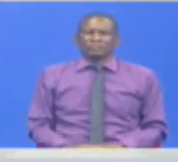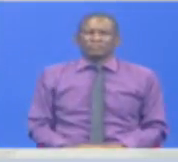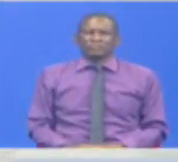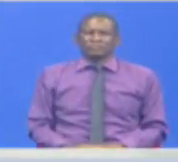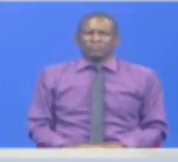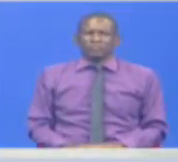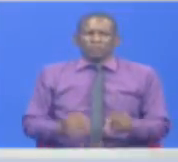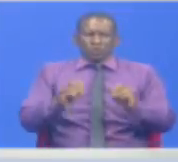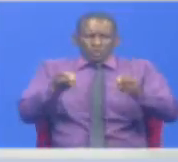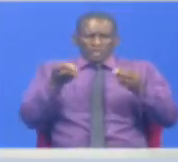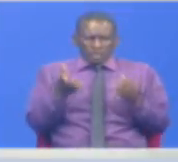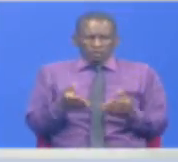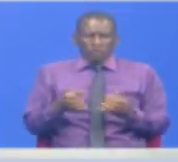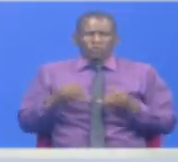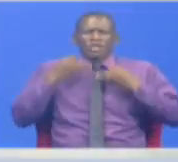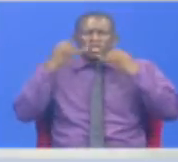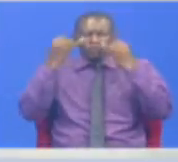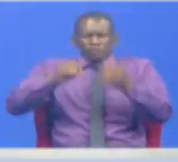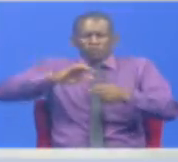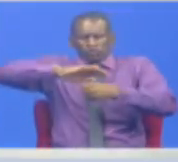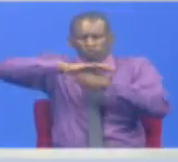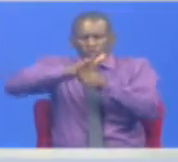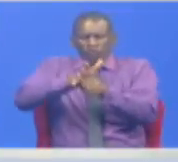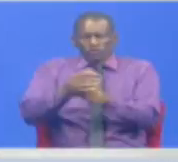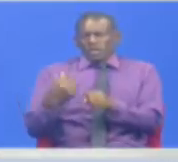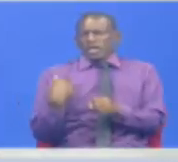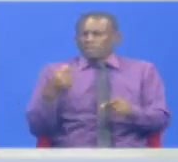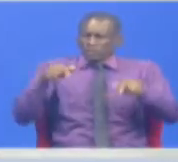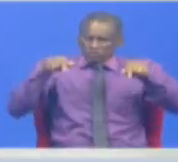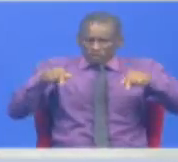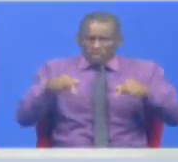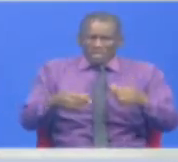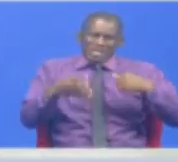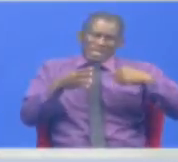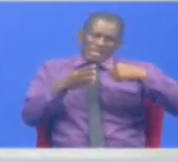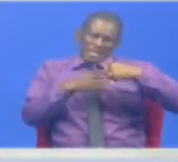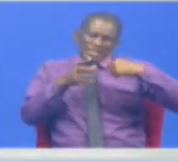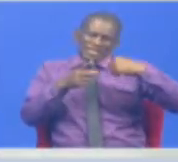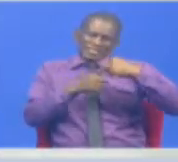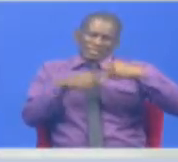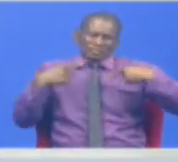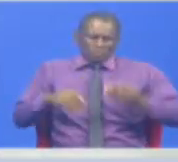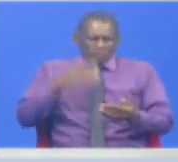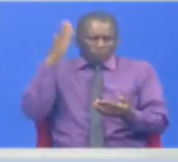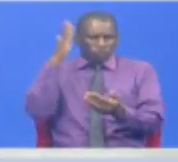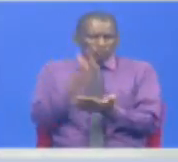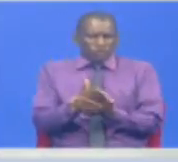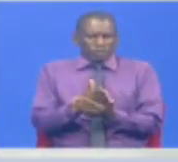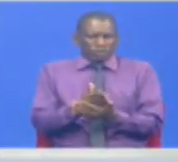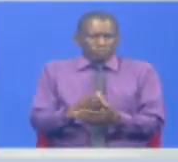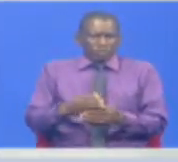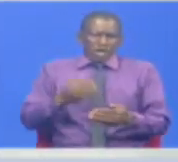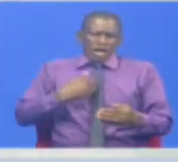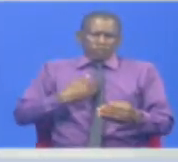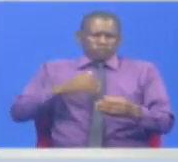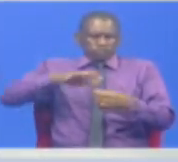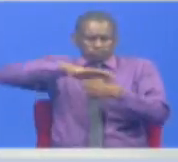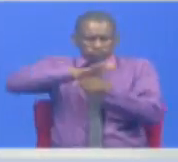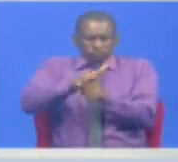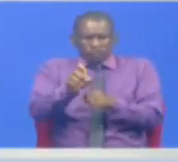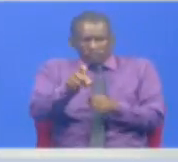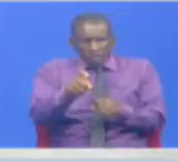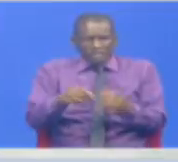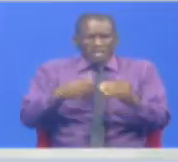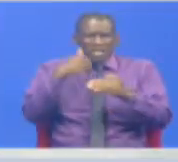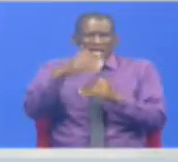All right, now an update of the COVID-19 numbers. 96 people have tested positive for the virus out of a sample size